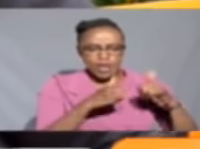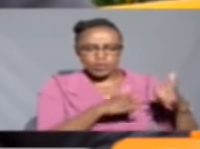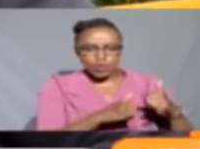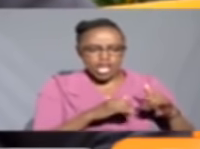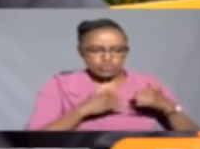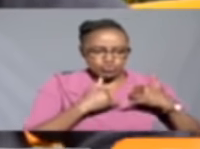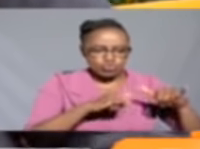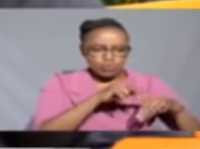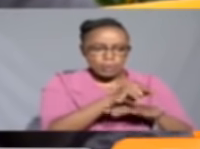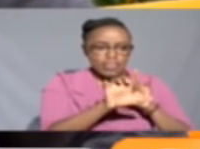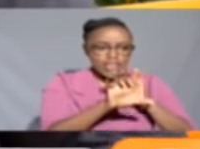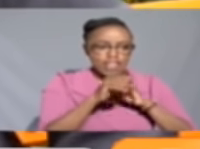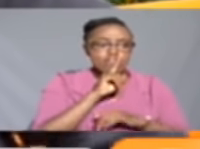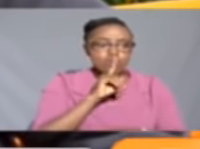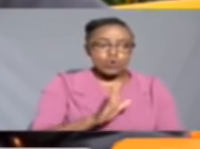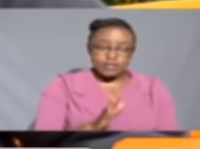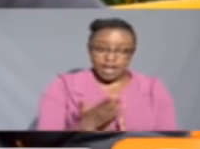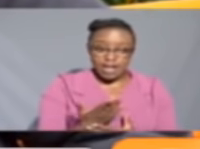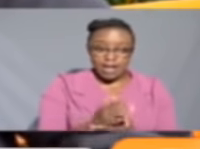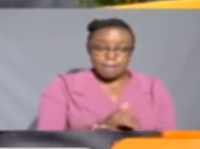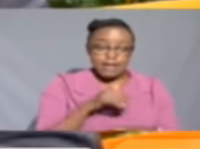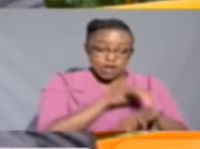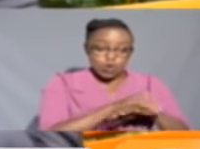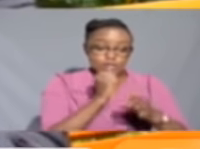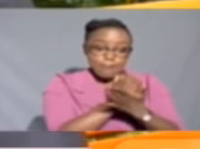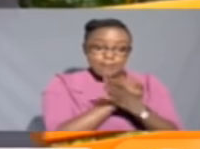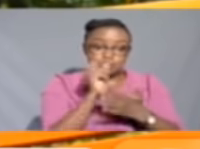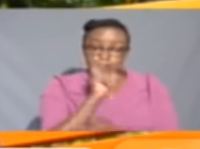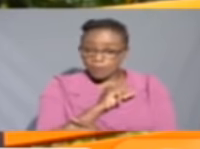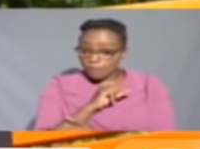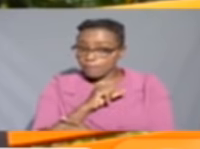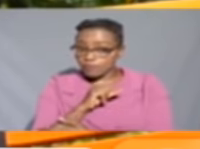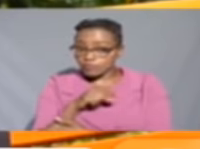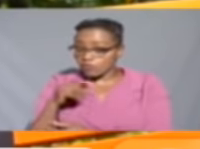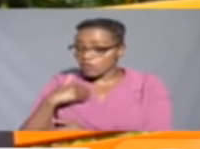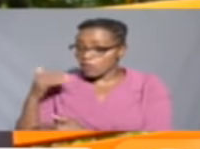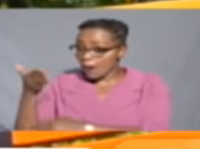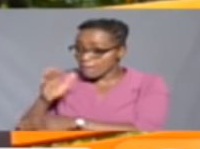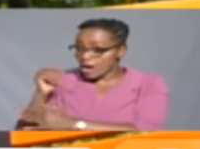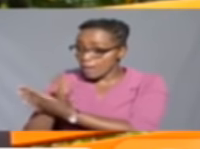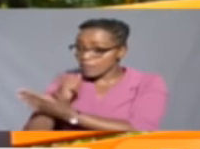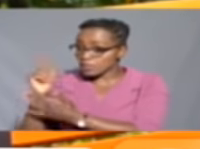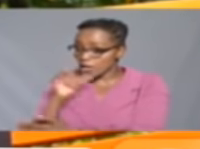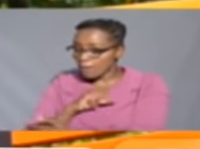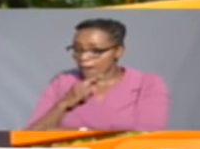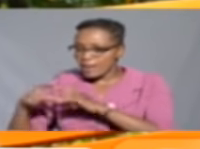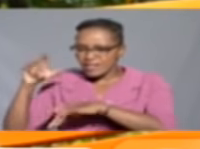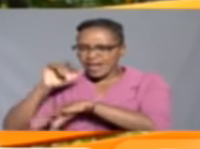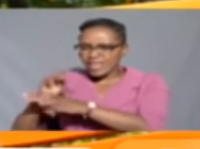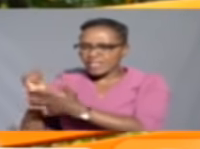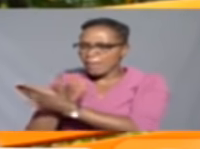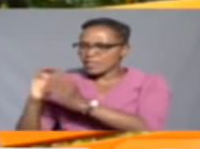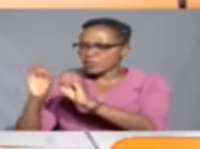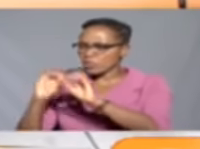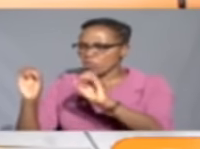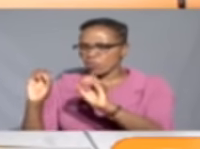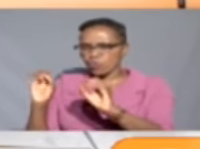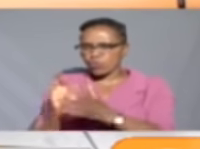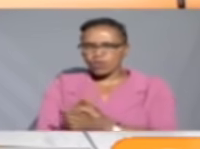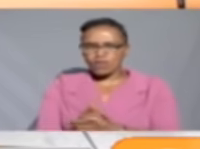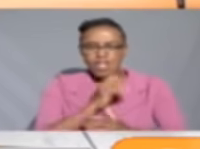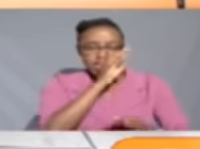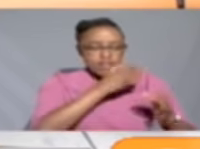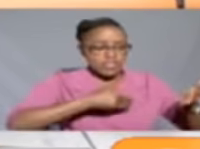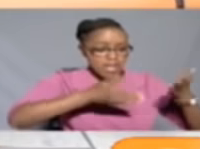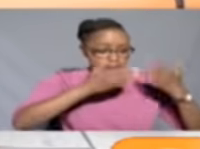But you got your passport back, according to I the never High Court. Got the passport. Okay, they ruled you get your passport back. But I never got the passport. Physically. If they were